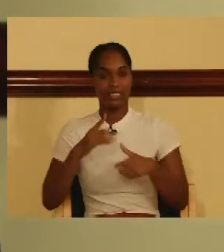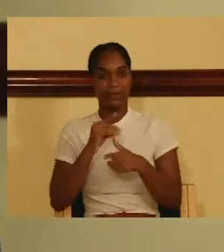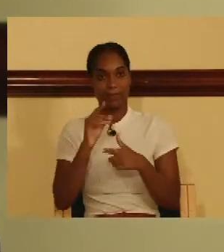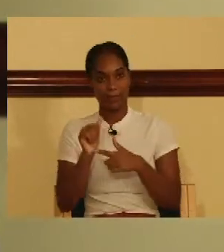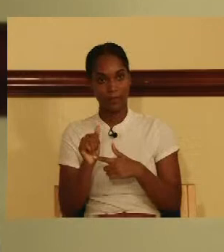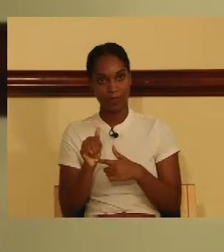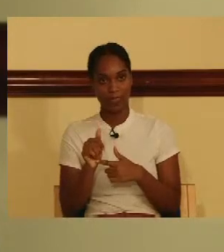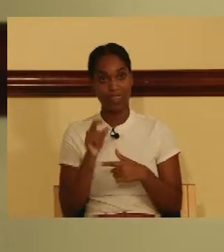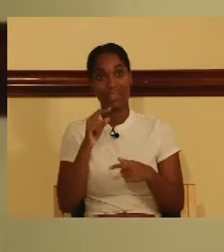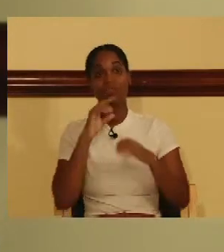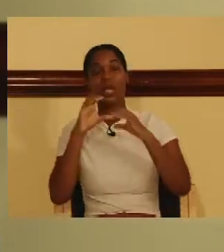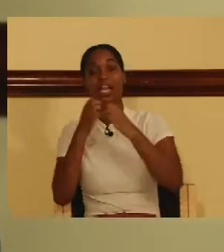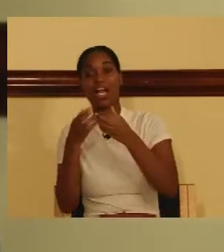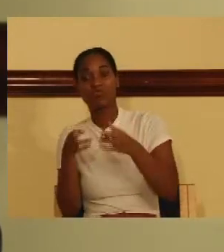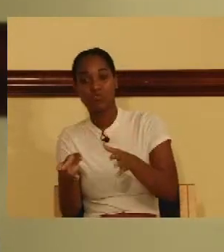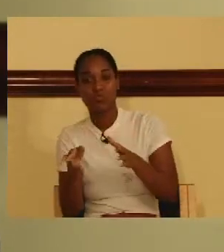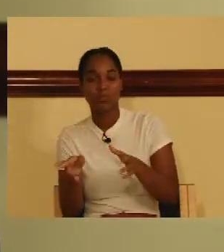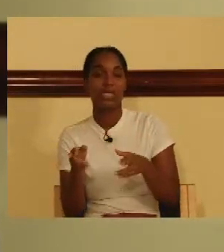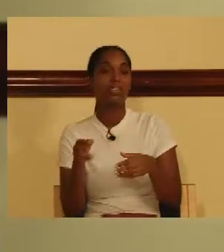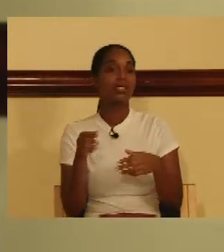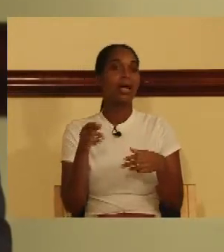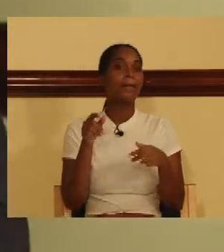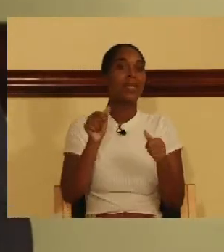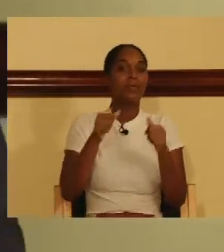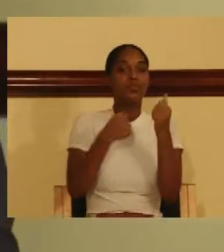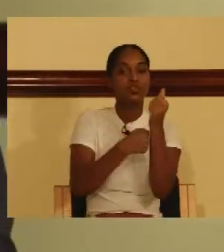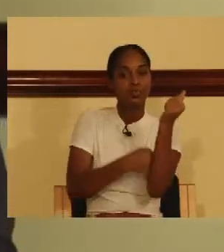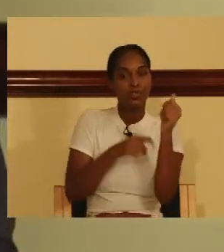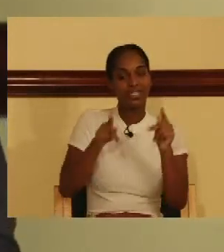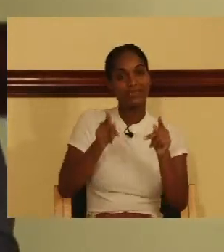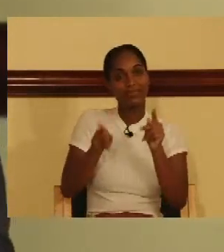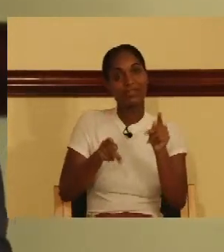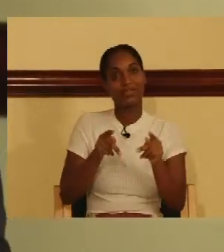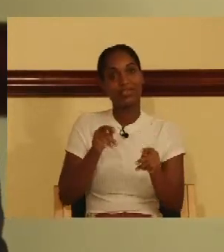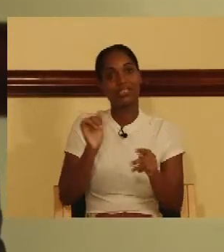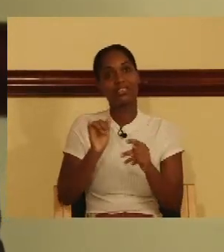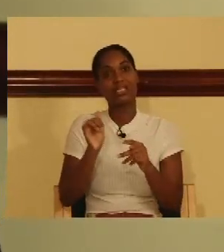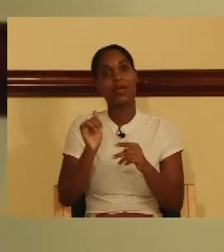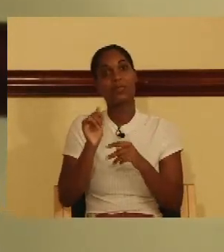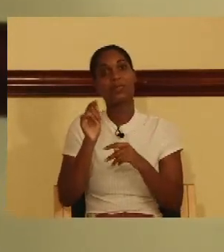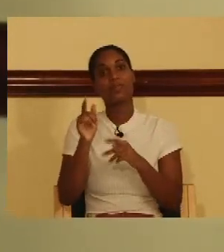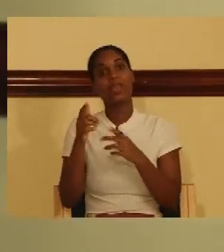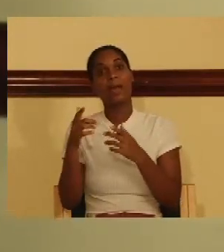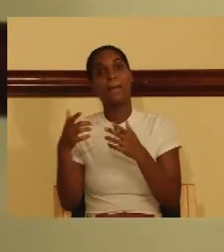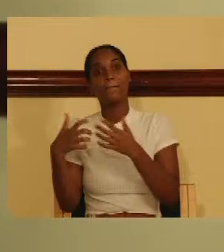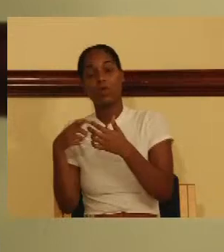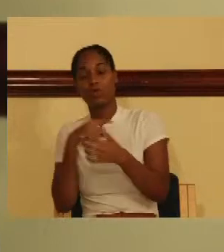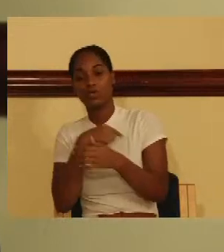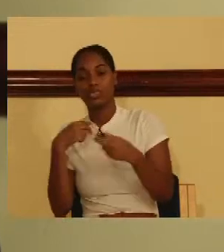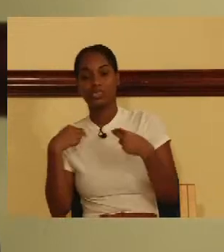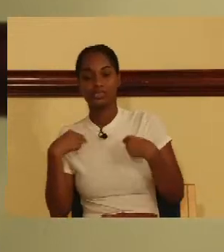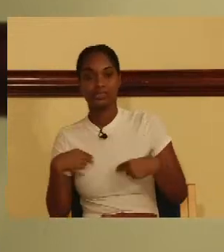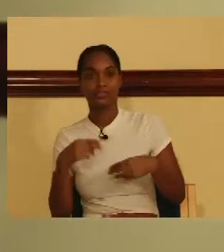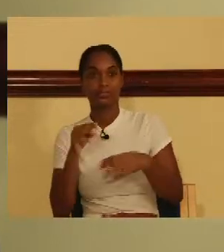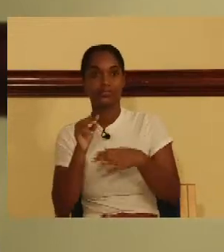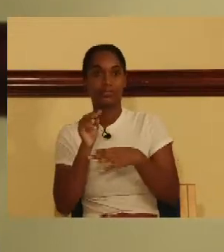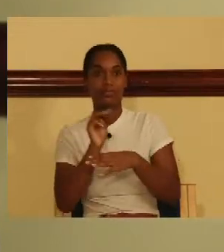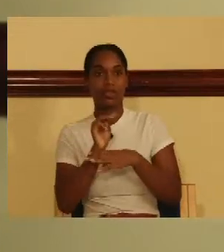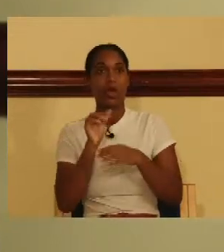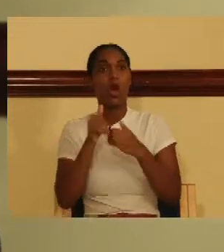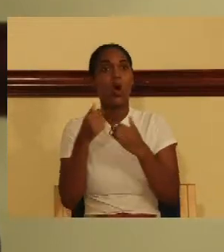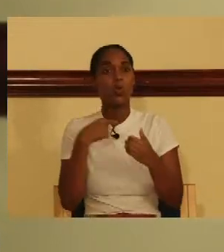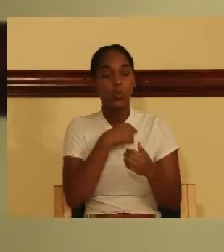of the classroom and being able to support these persons, and even going back further with that synergy between us and the health ministry. But how do we identify